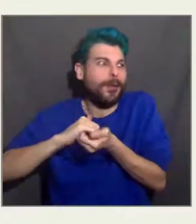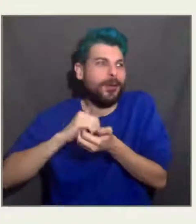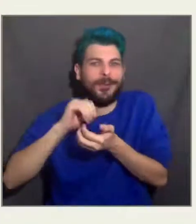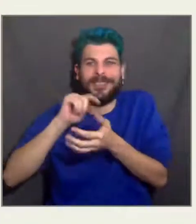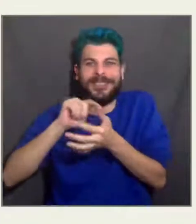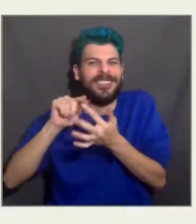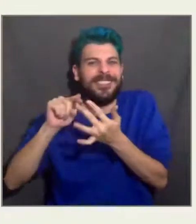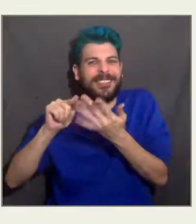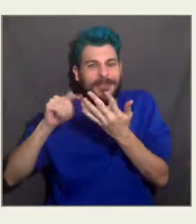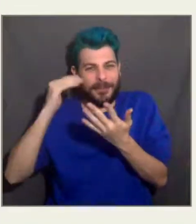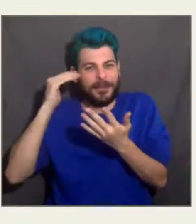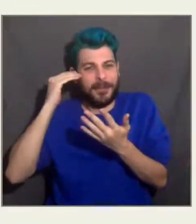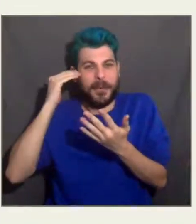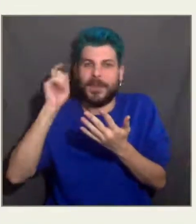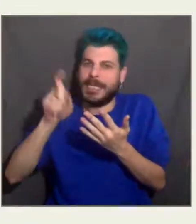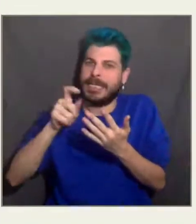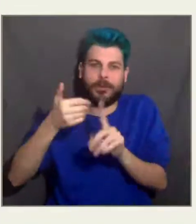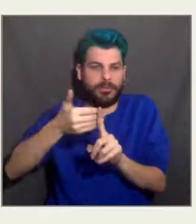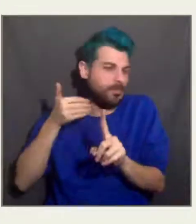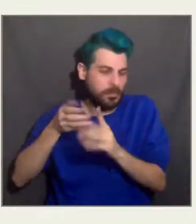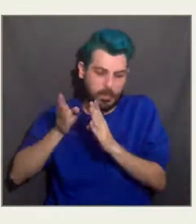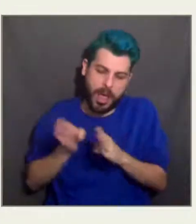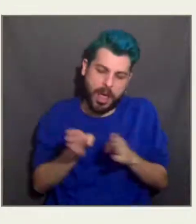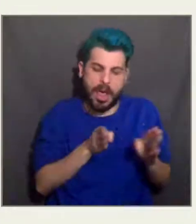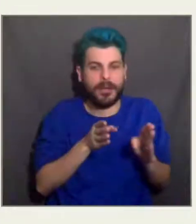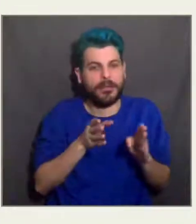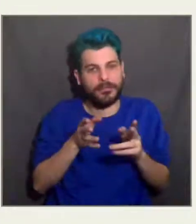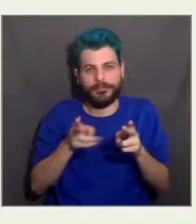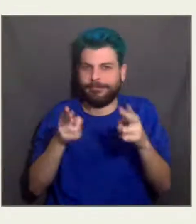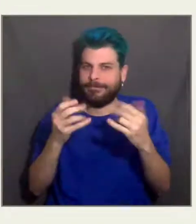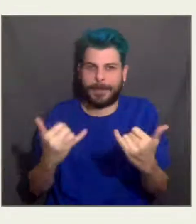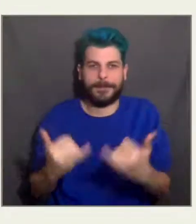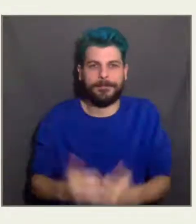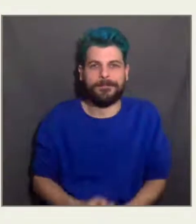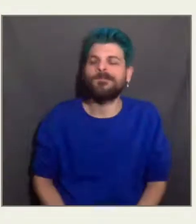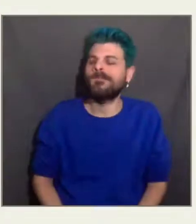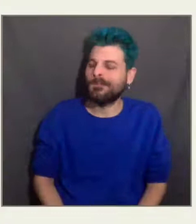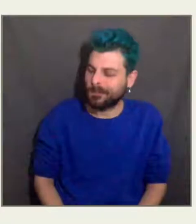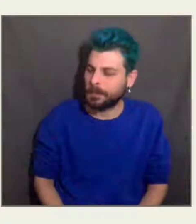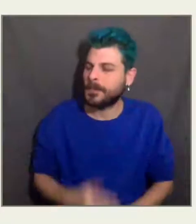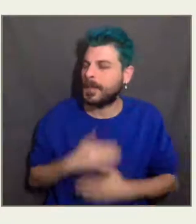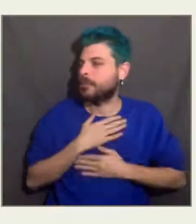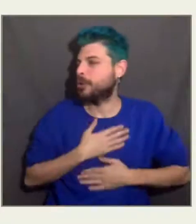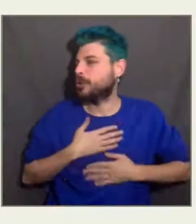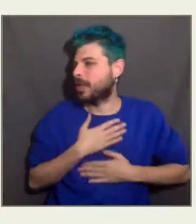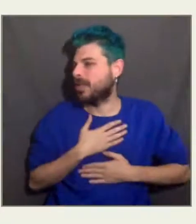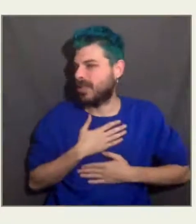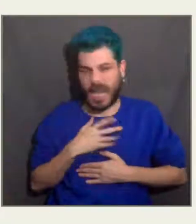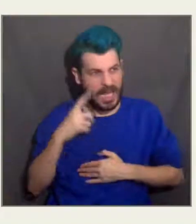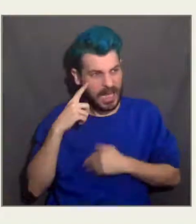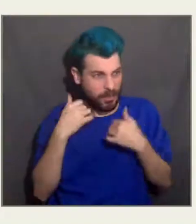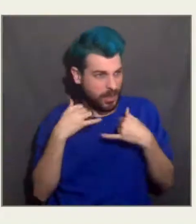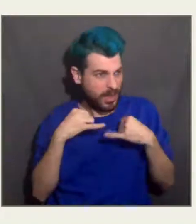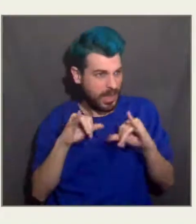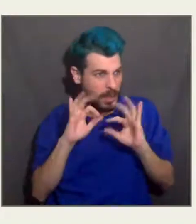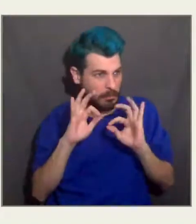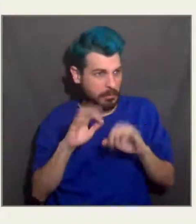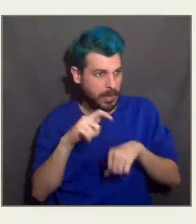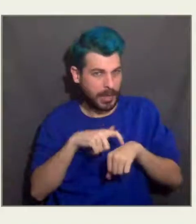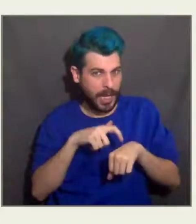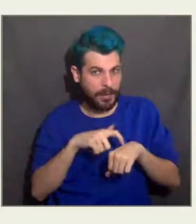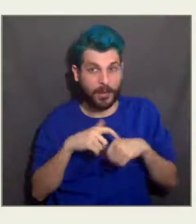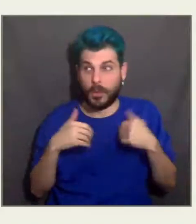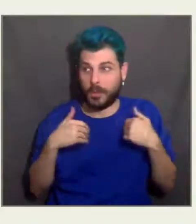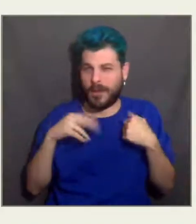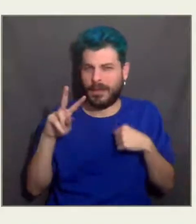that and do it as quickly as possible. Okay, I appreciate that. I think we're still good on time. There's a second part of your